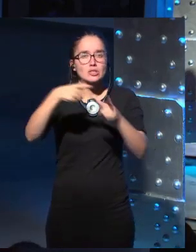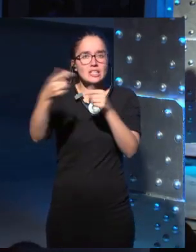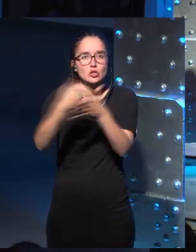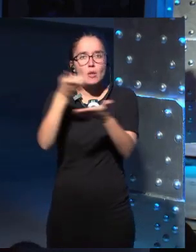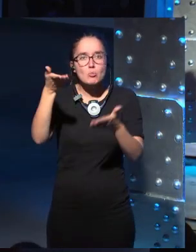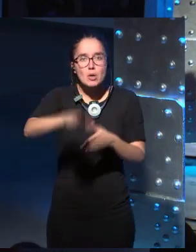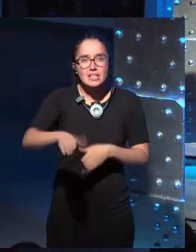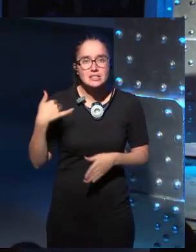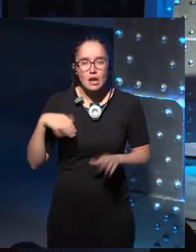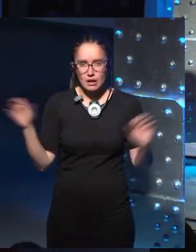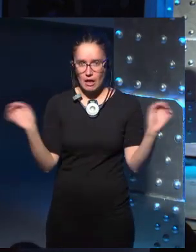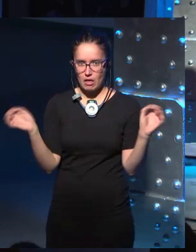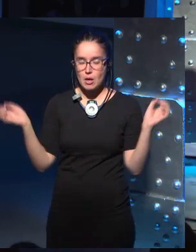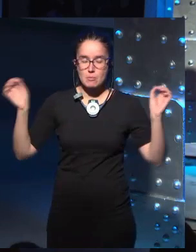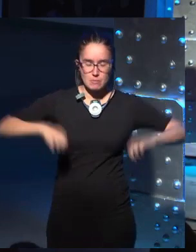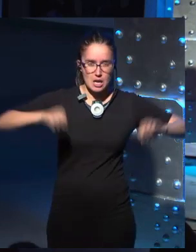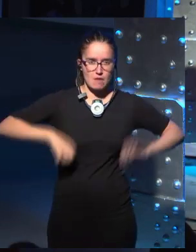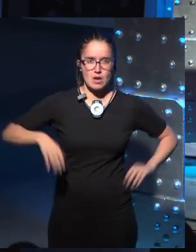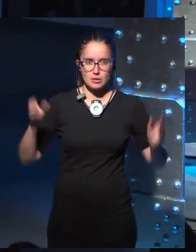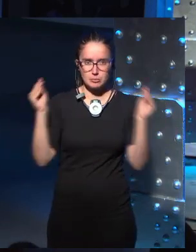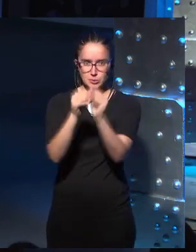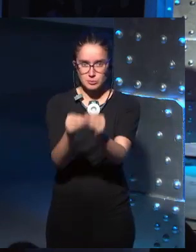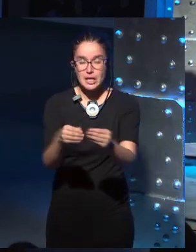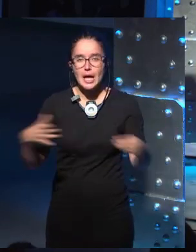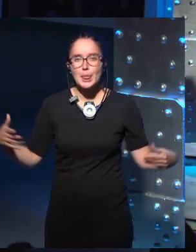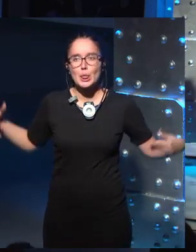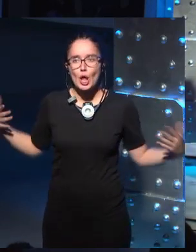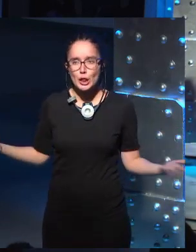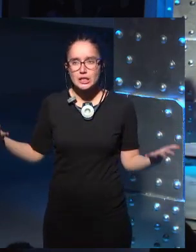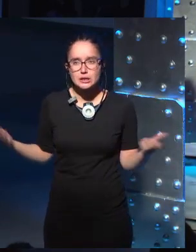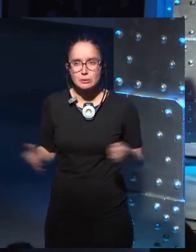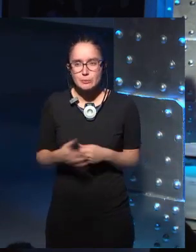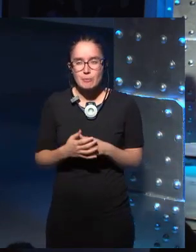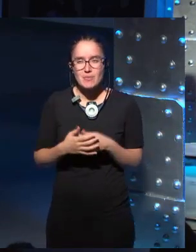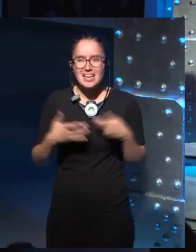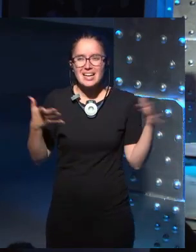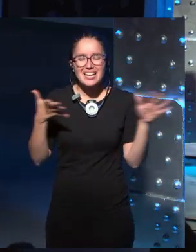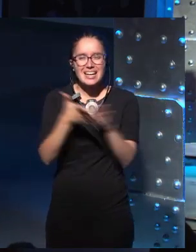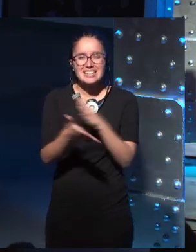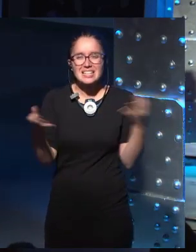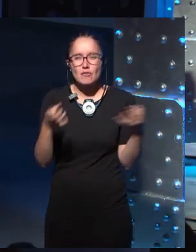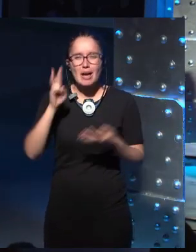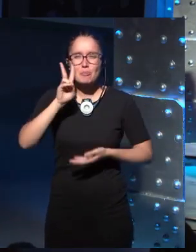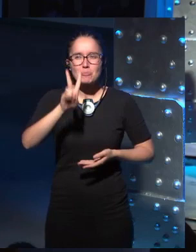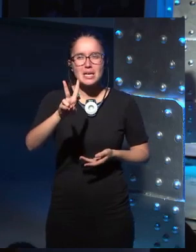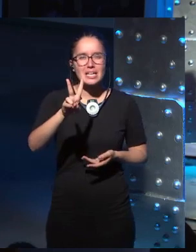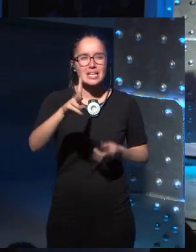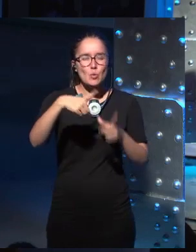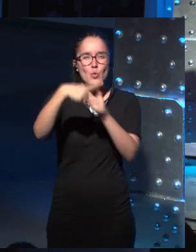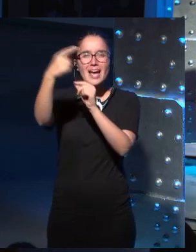Good, they're not. Very good. So, what does it mean to see a star and it's